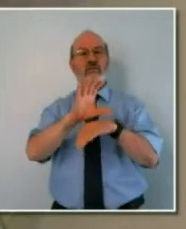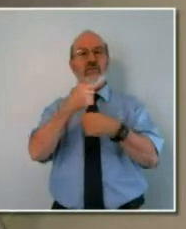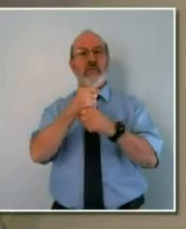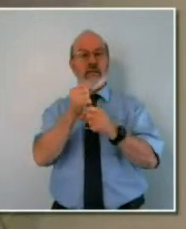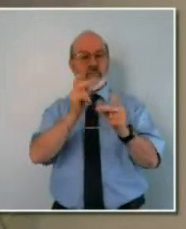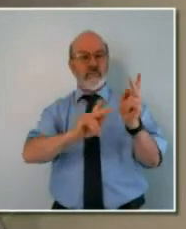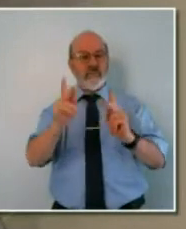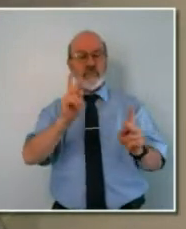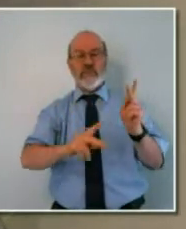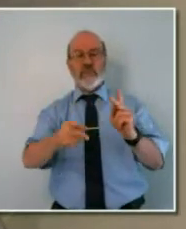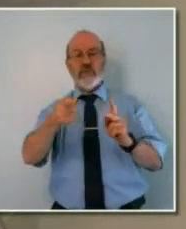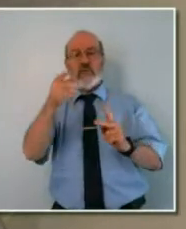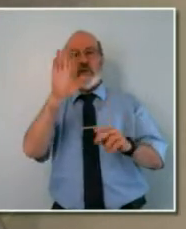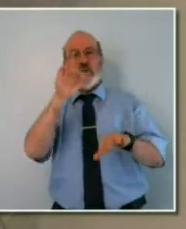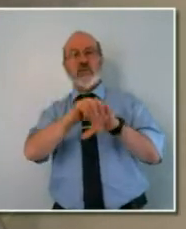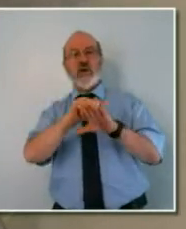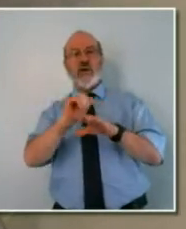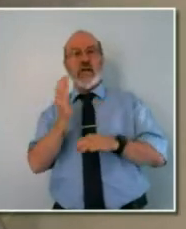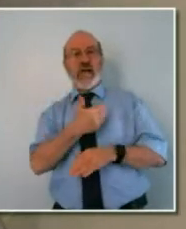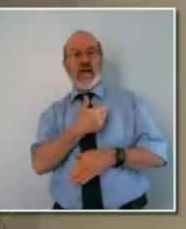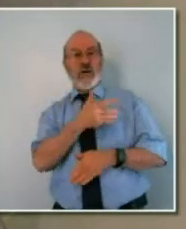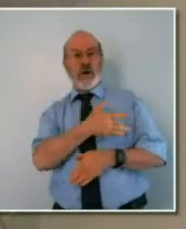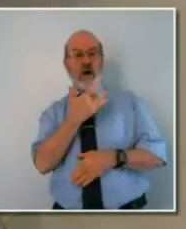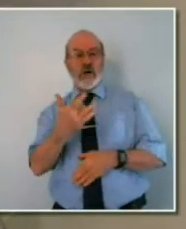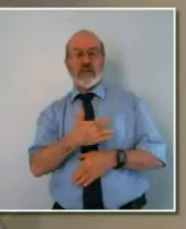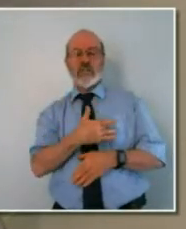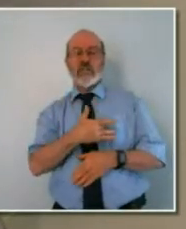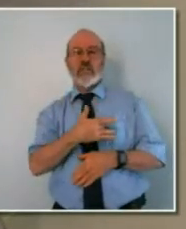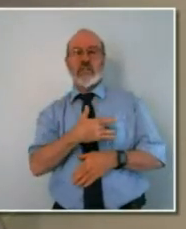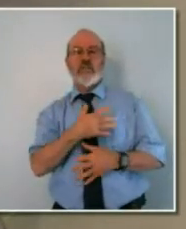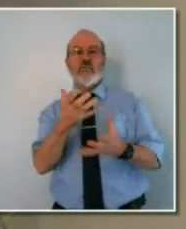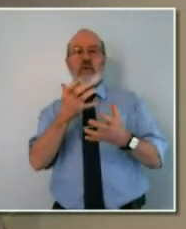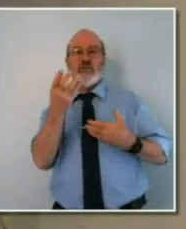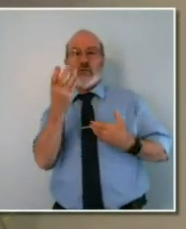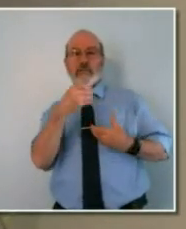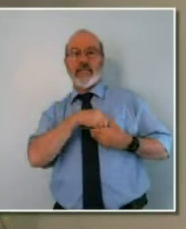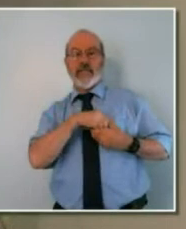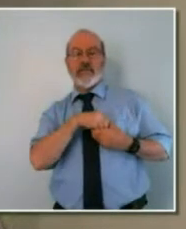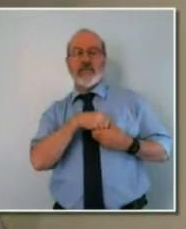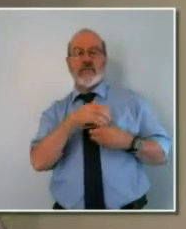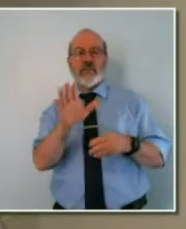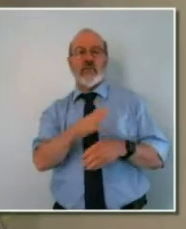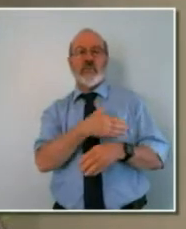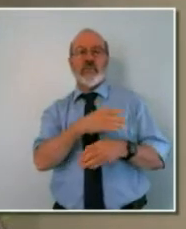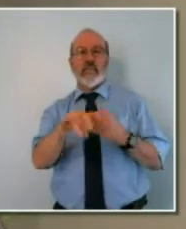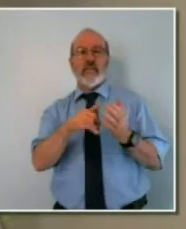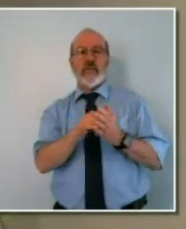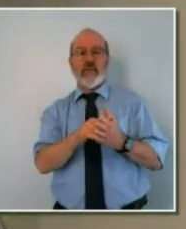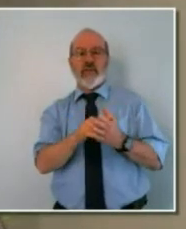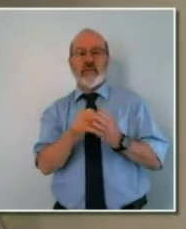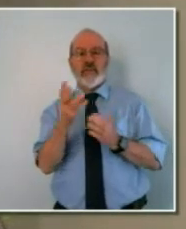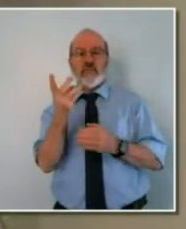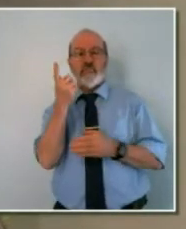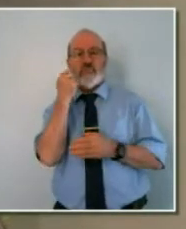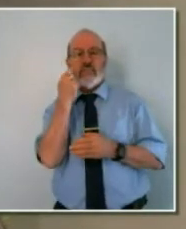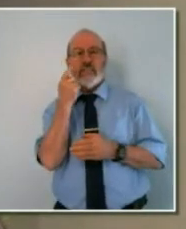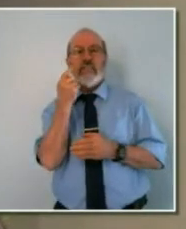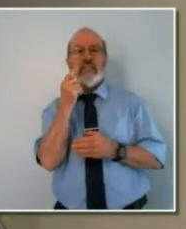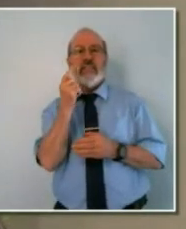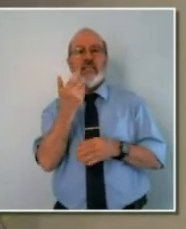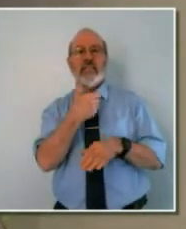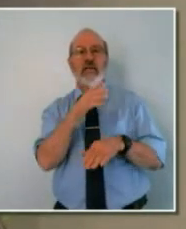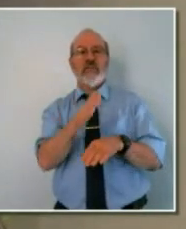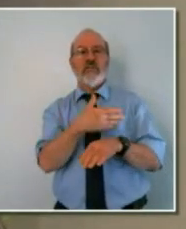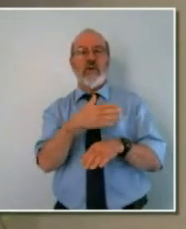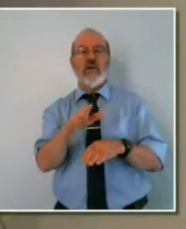he's knocking at our individual hearts wanting to come in. We sang about that just a few moments ago in our song